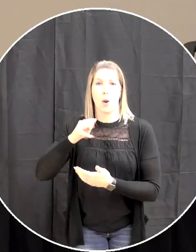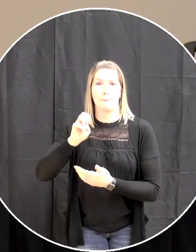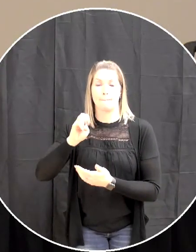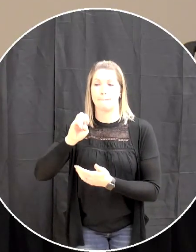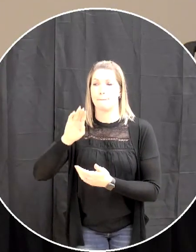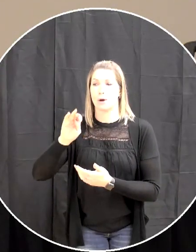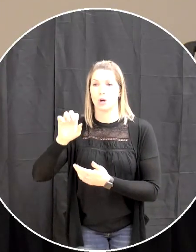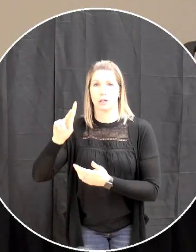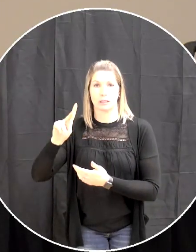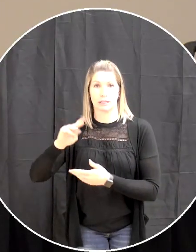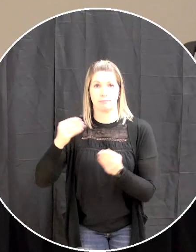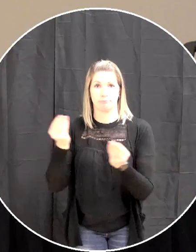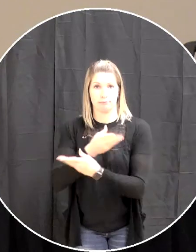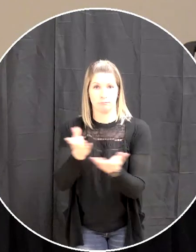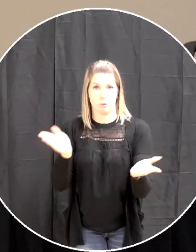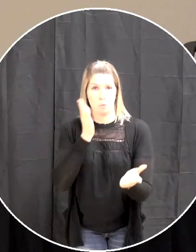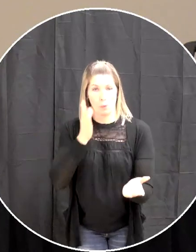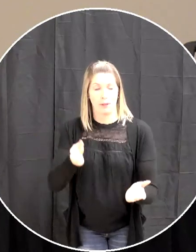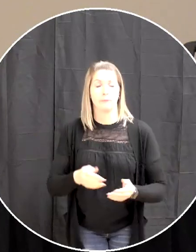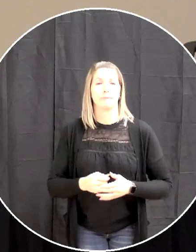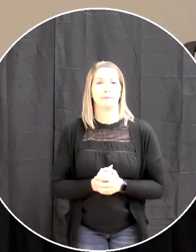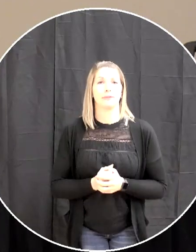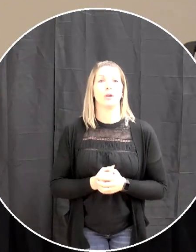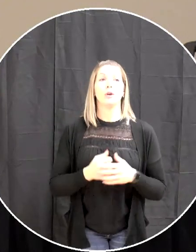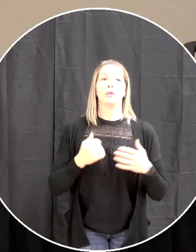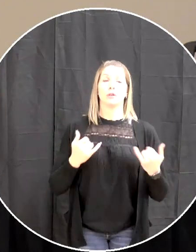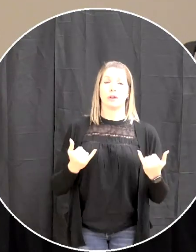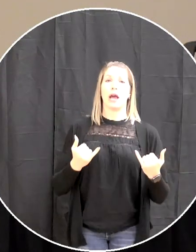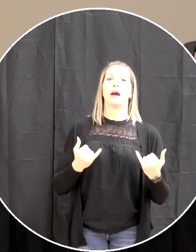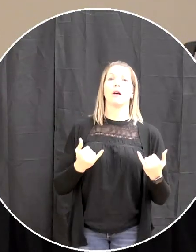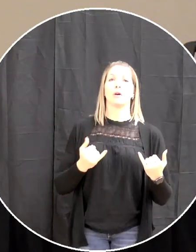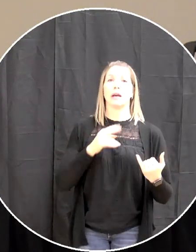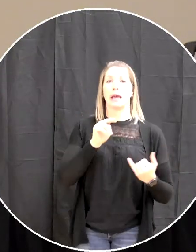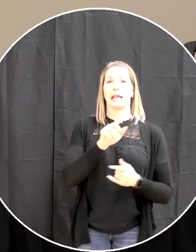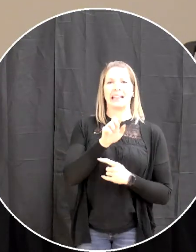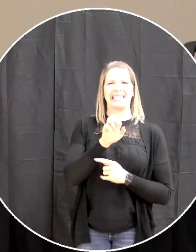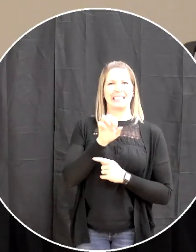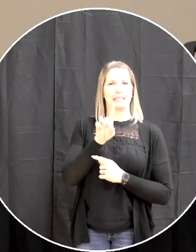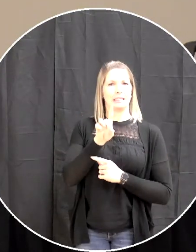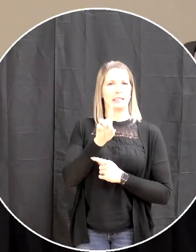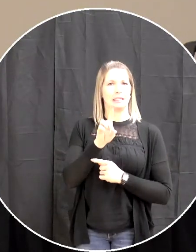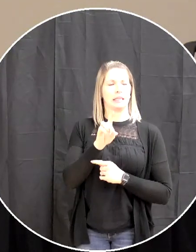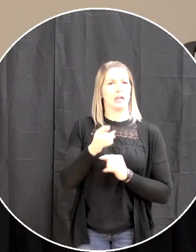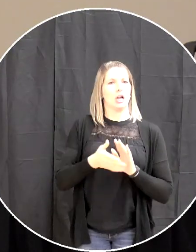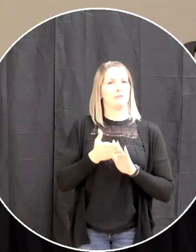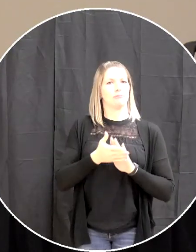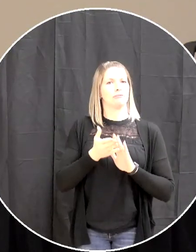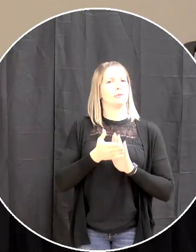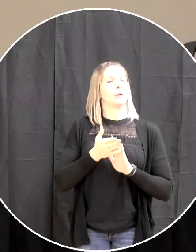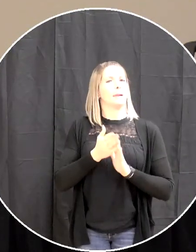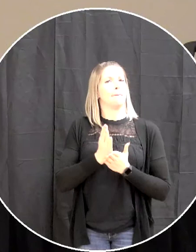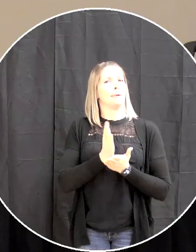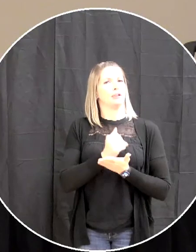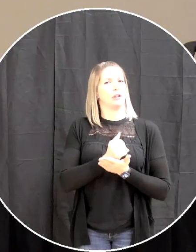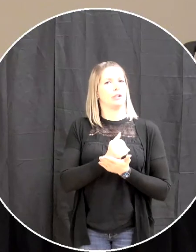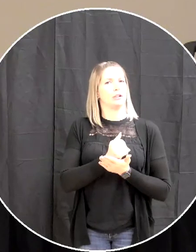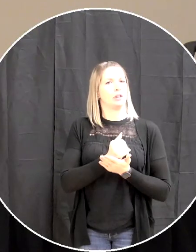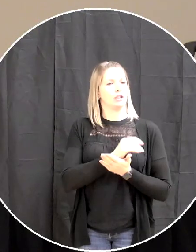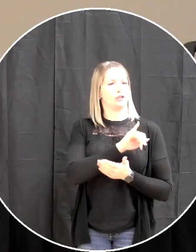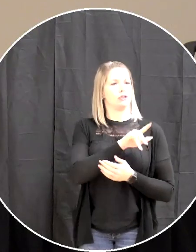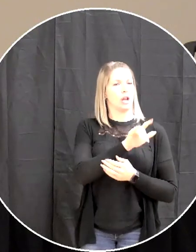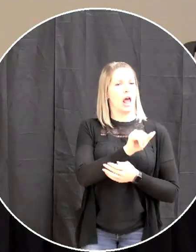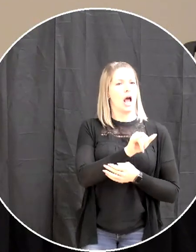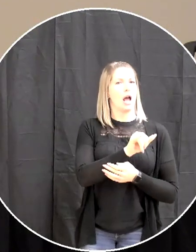motion coming out of that meeting is the board approved the Newfoundland and Labrador English School District's operating budget for the 12-month period from July the